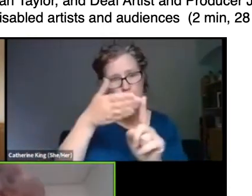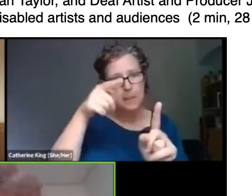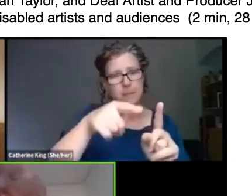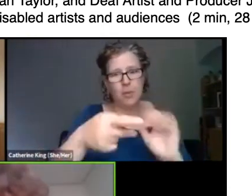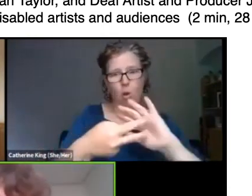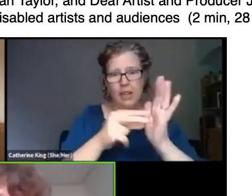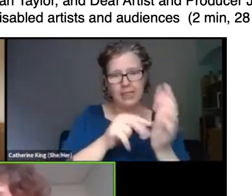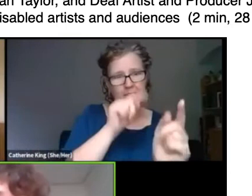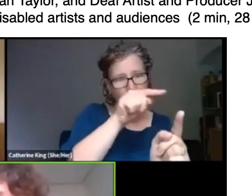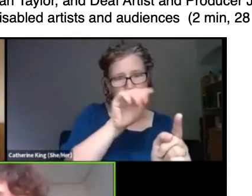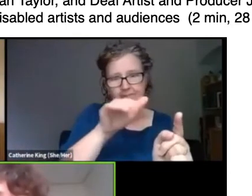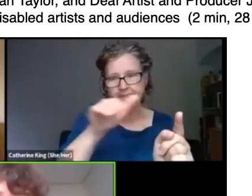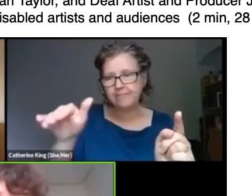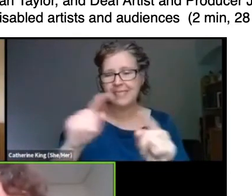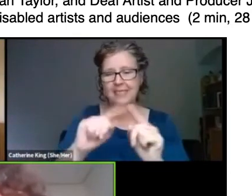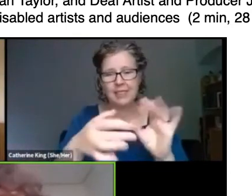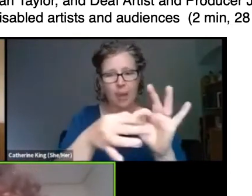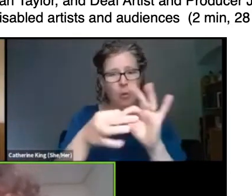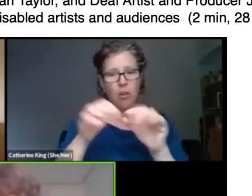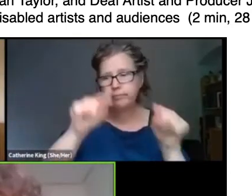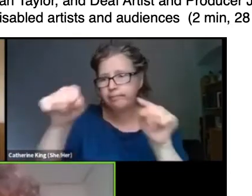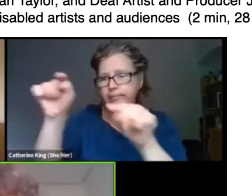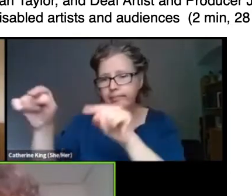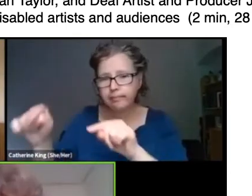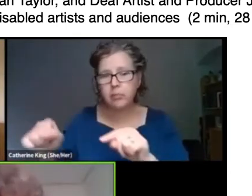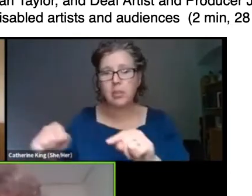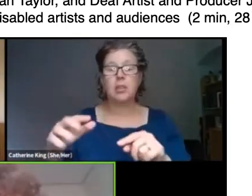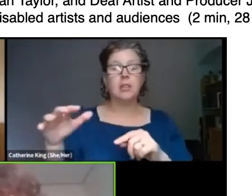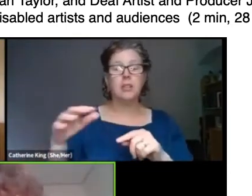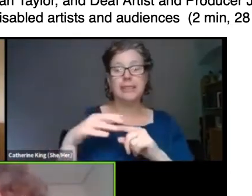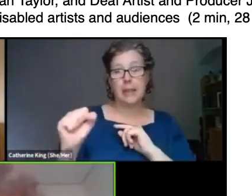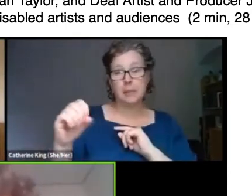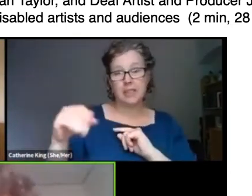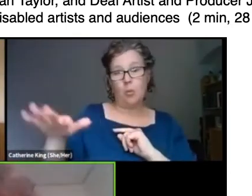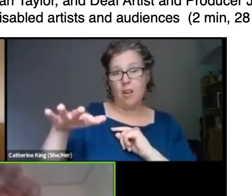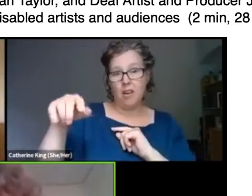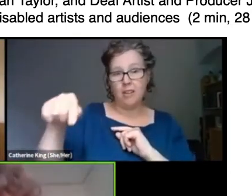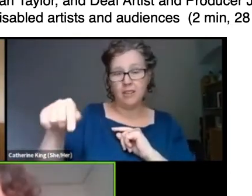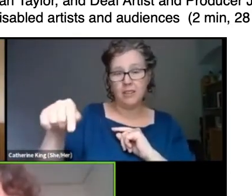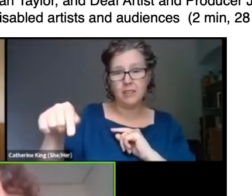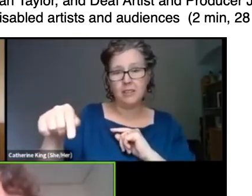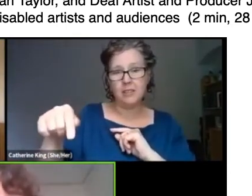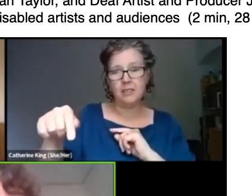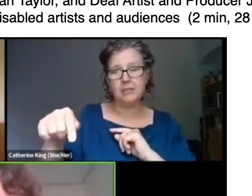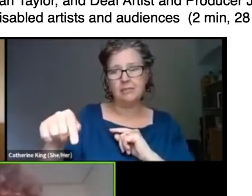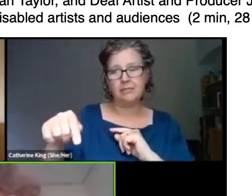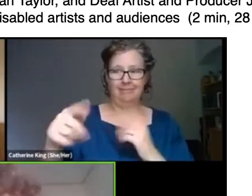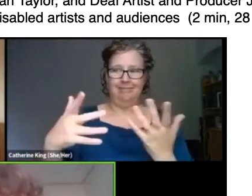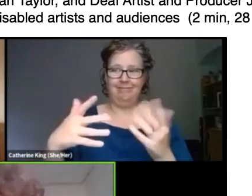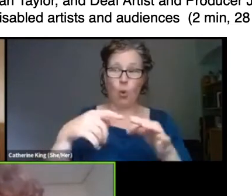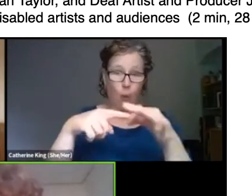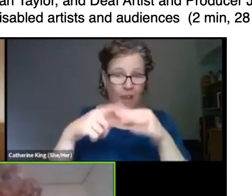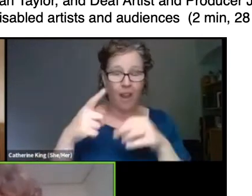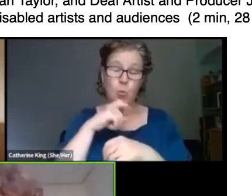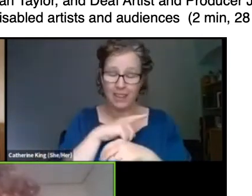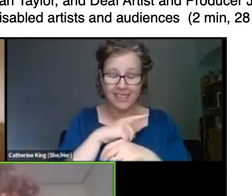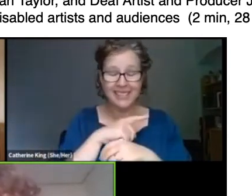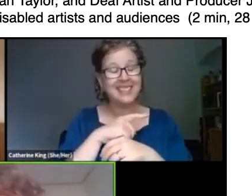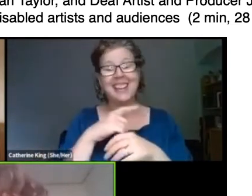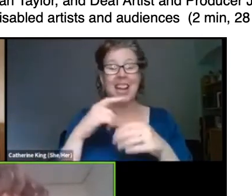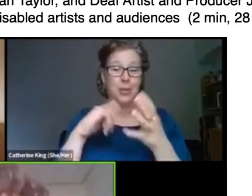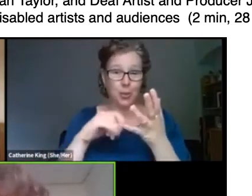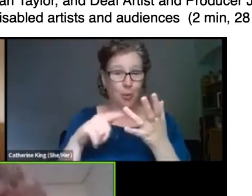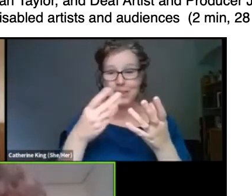and networks. Take Me Somewhere is queer and weird. So some of the work is